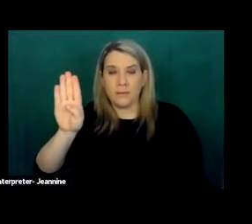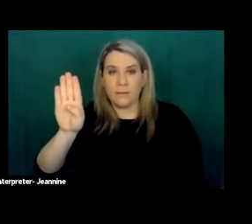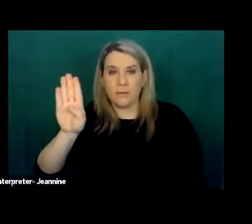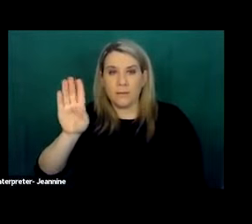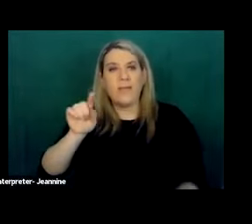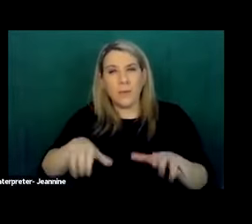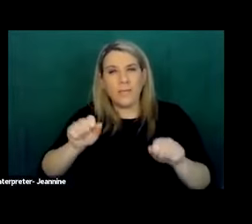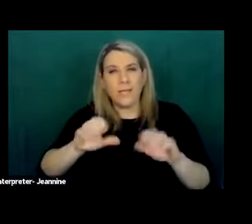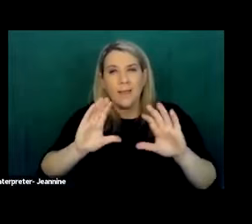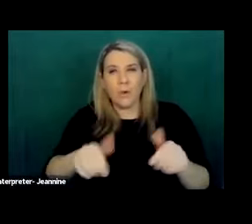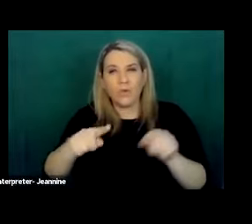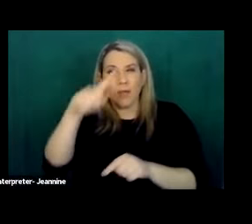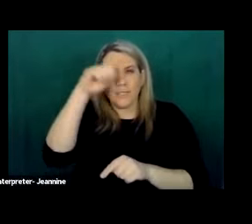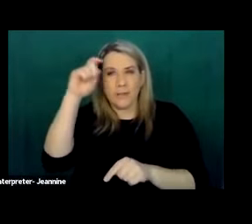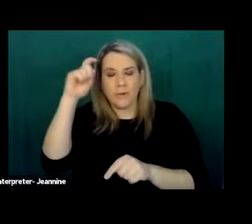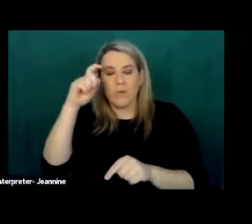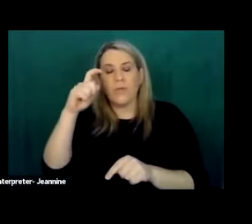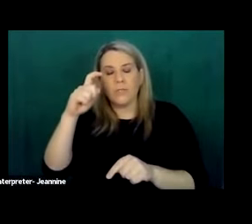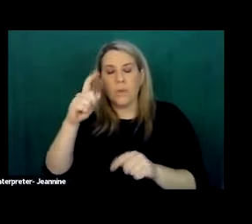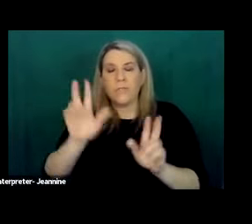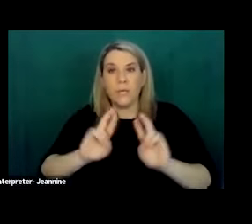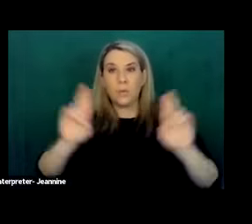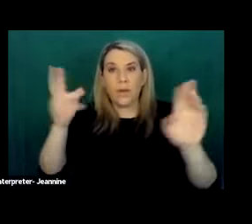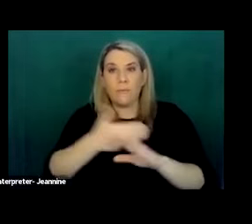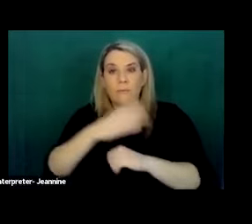in the summer, so it was in preparation for fall.